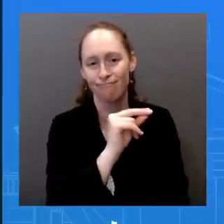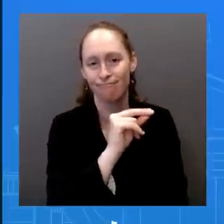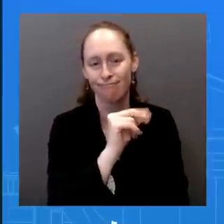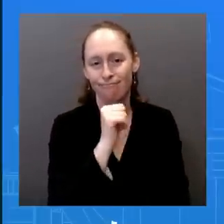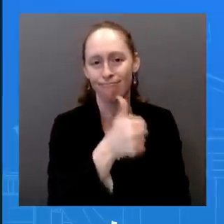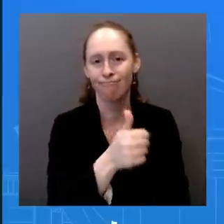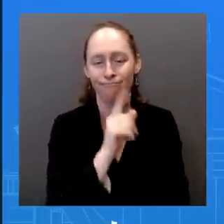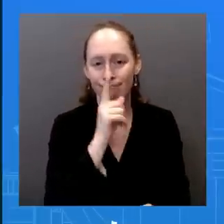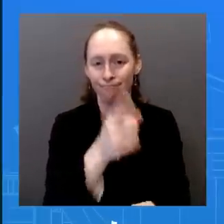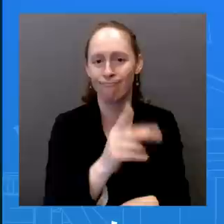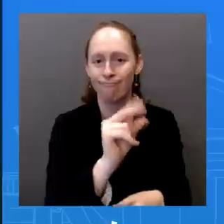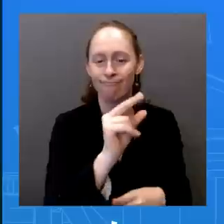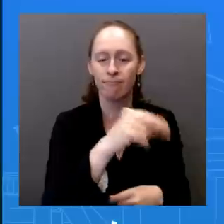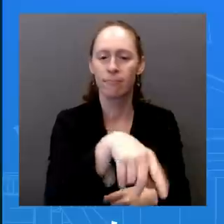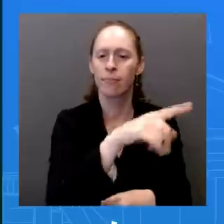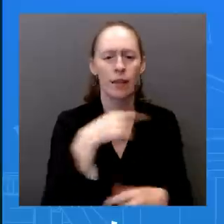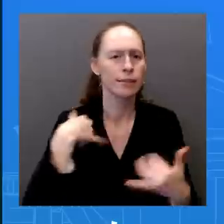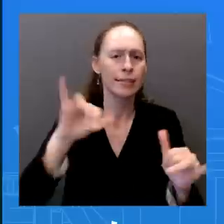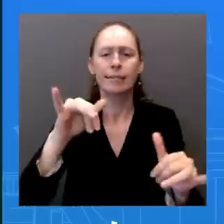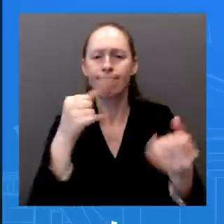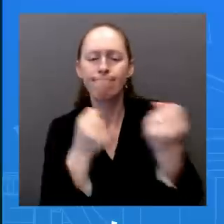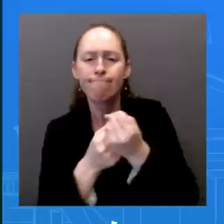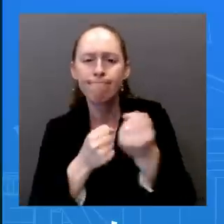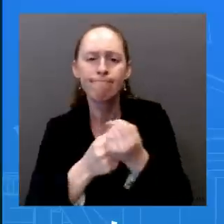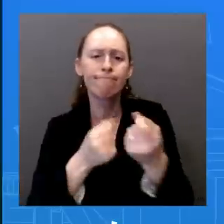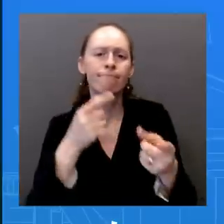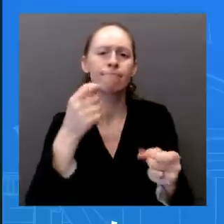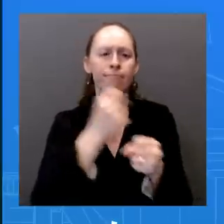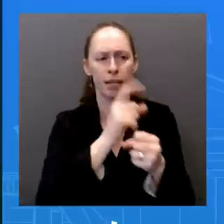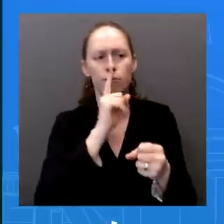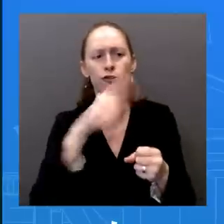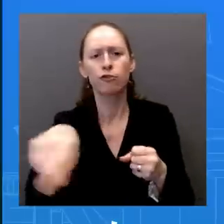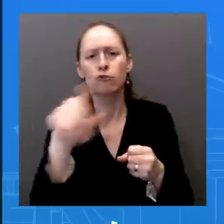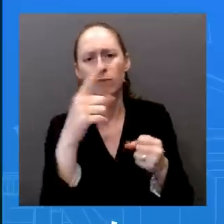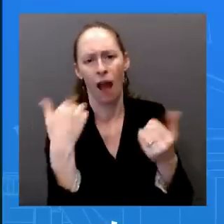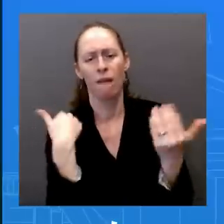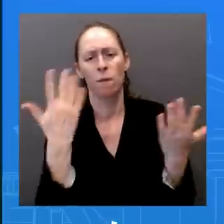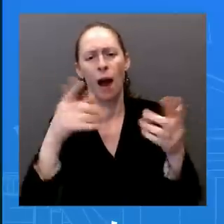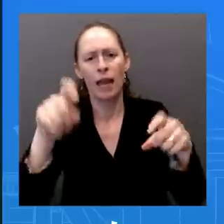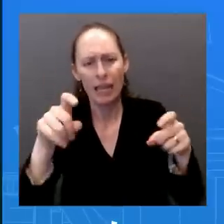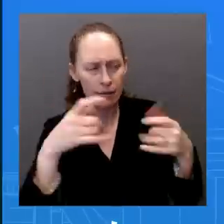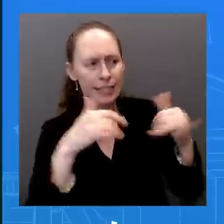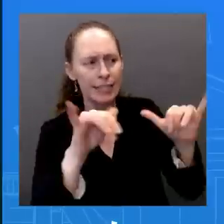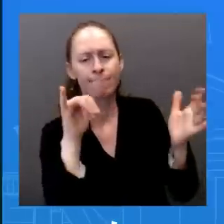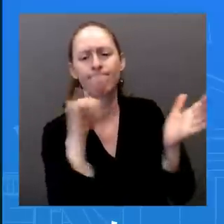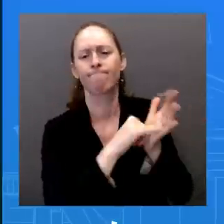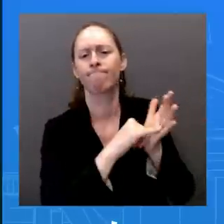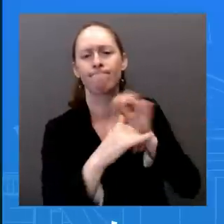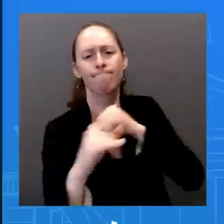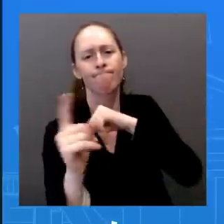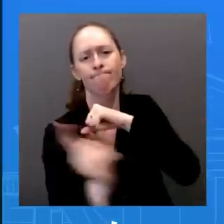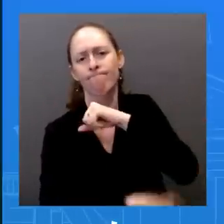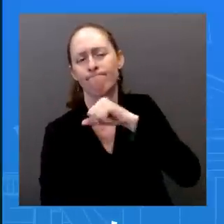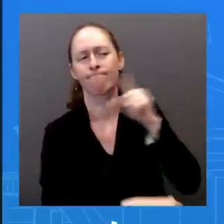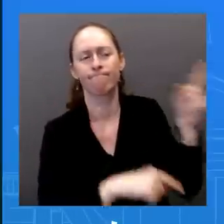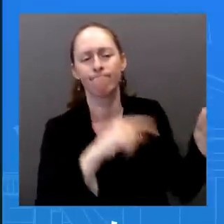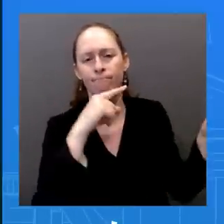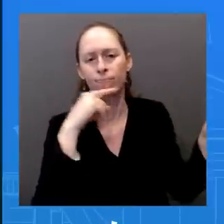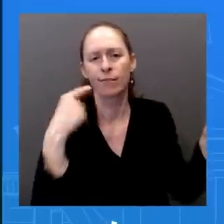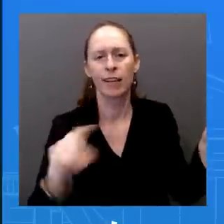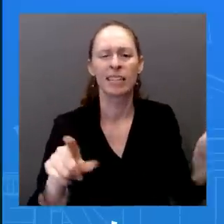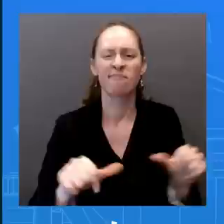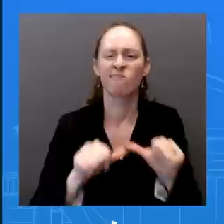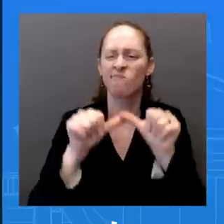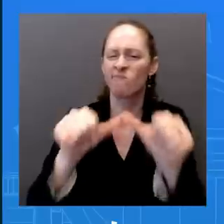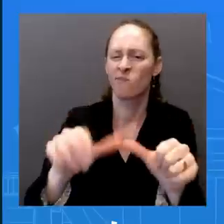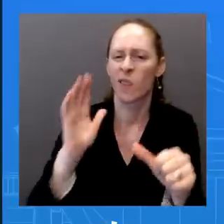Russia and to provide historic support for Ukraine. Second, we are aware of reports that President Putin